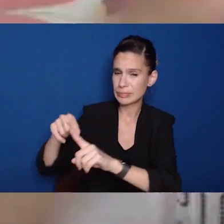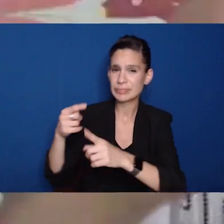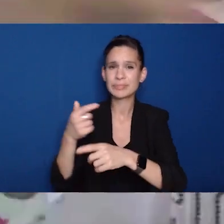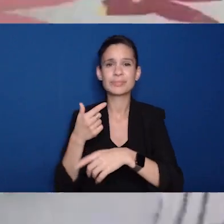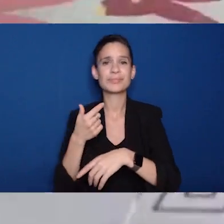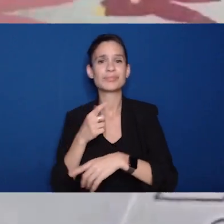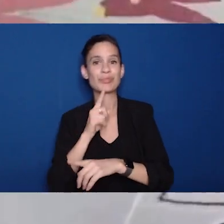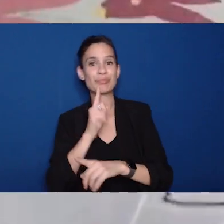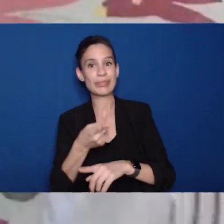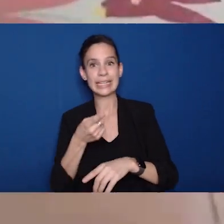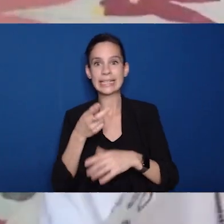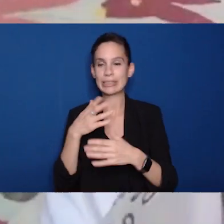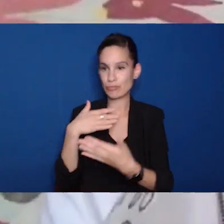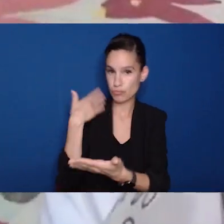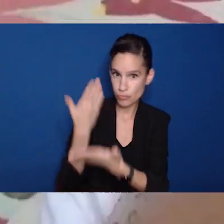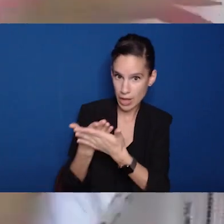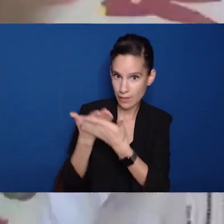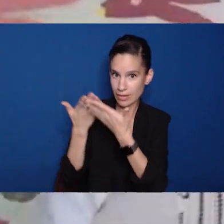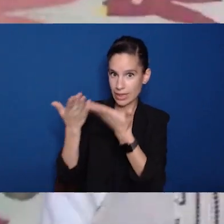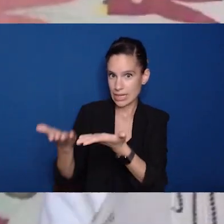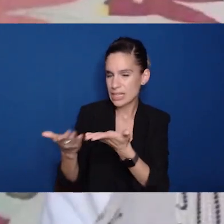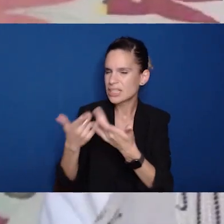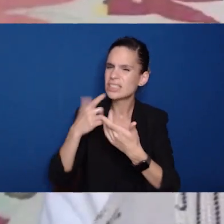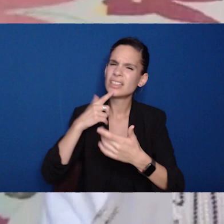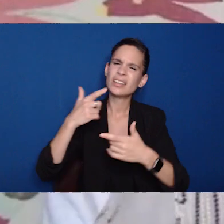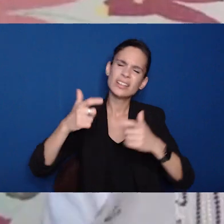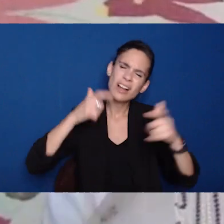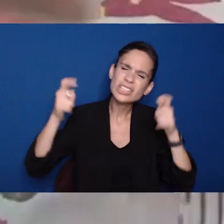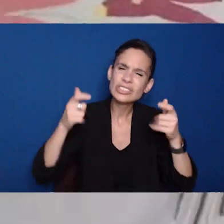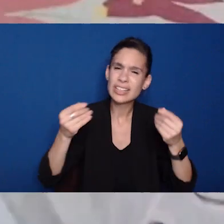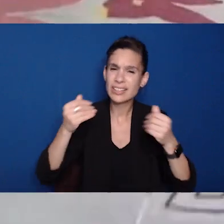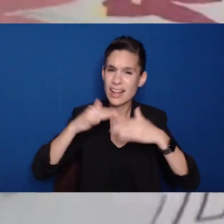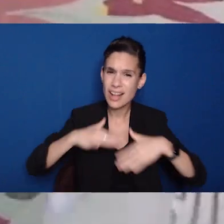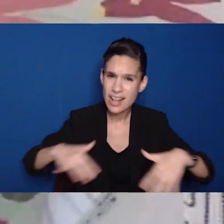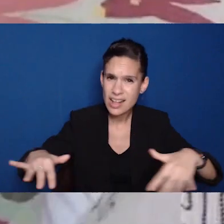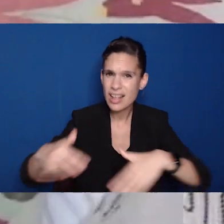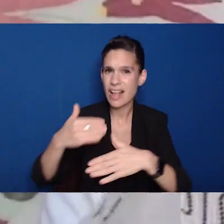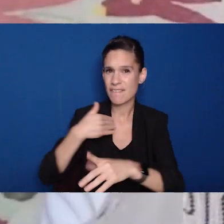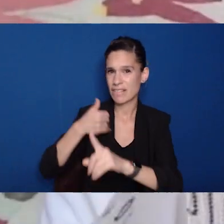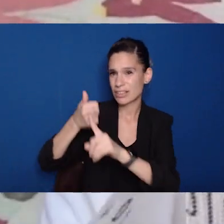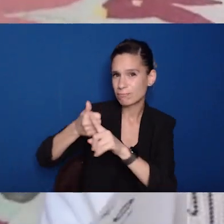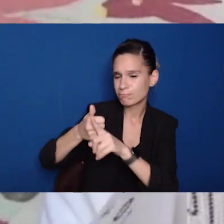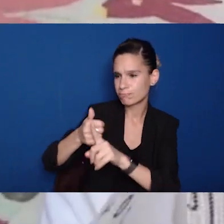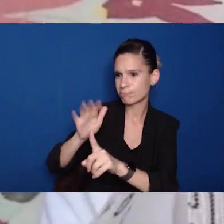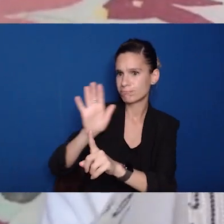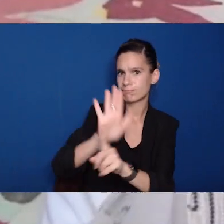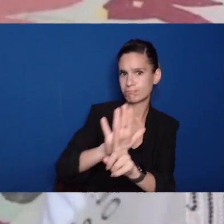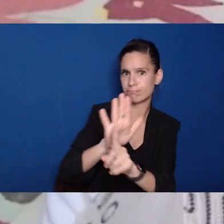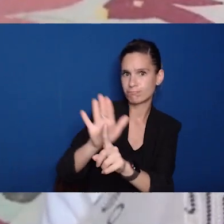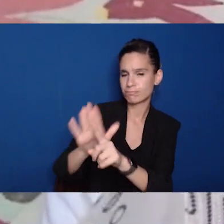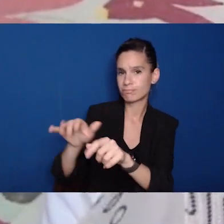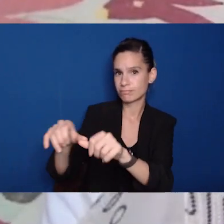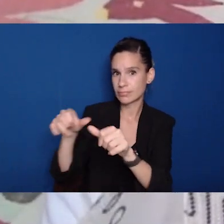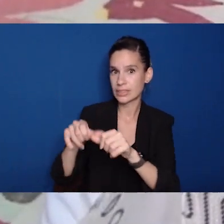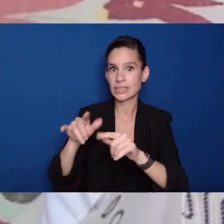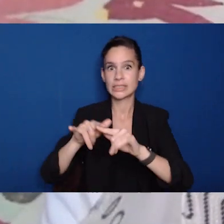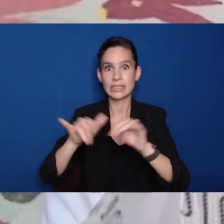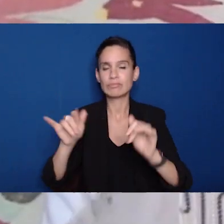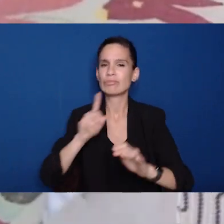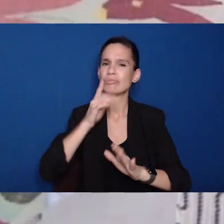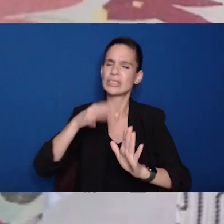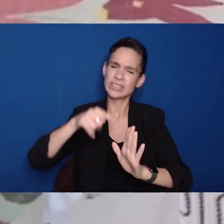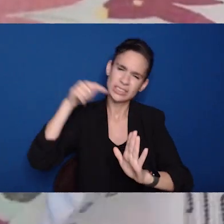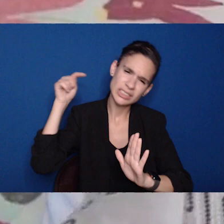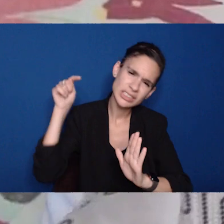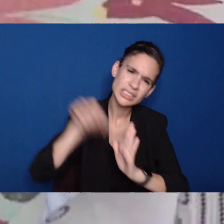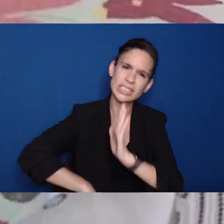not porous. You get inside and you're there then. Now it's big enough so you can have some space, but the truth is there's a bit of a sense of